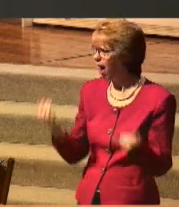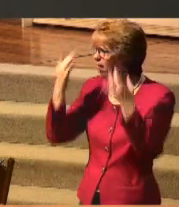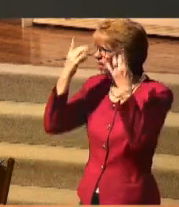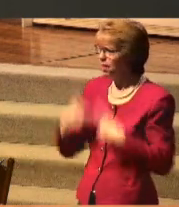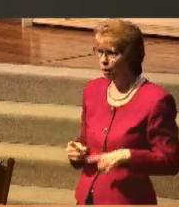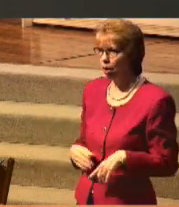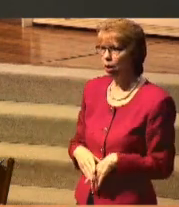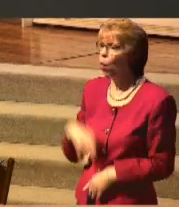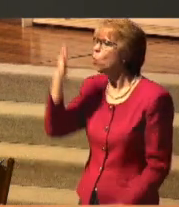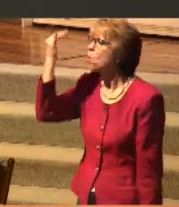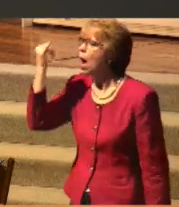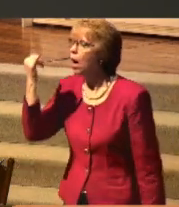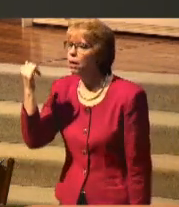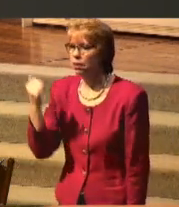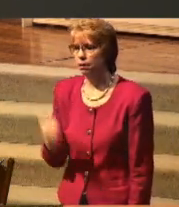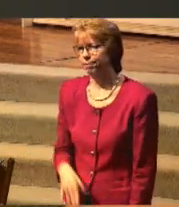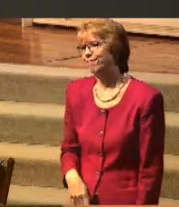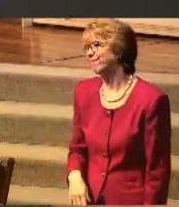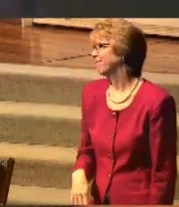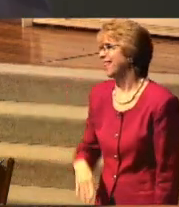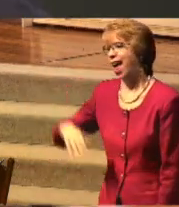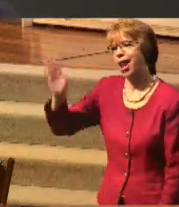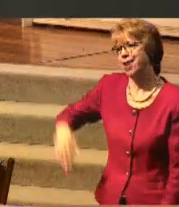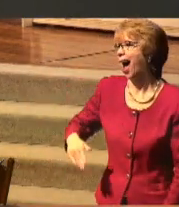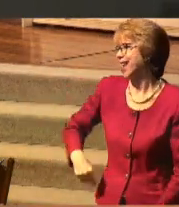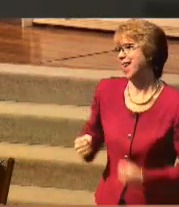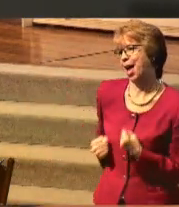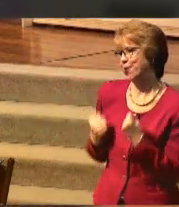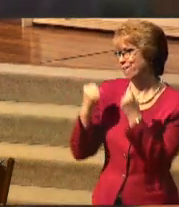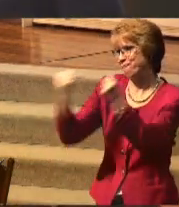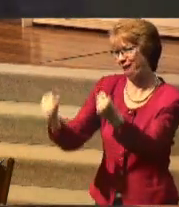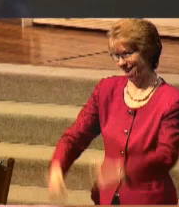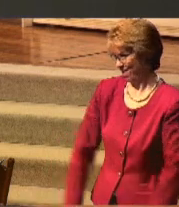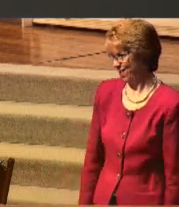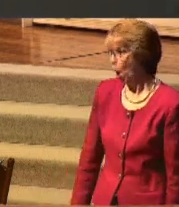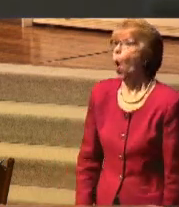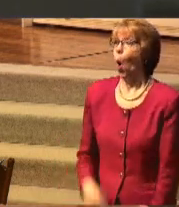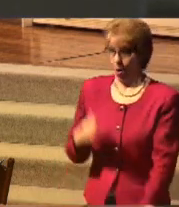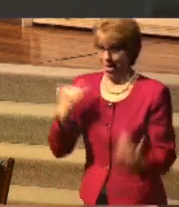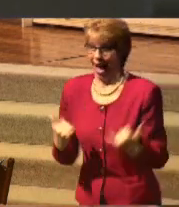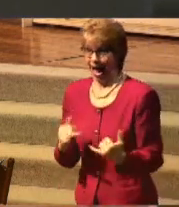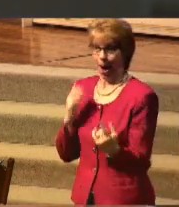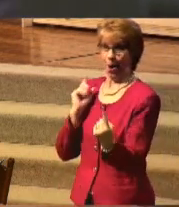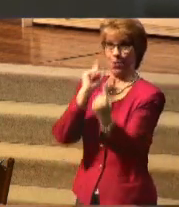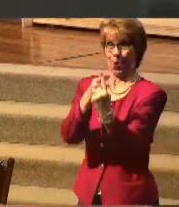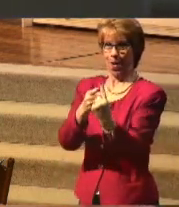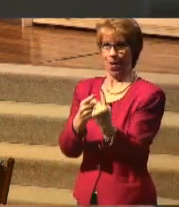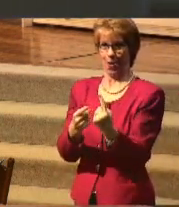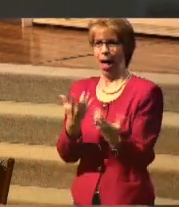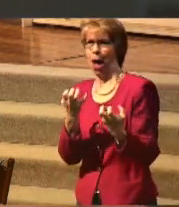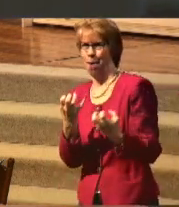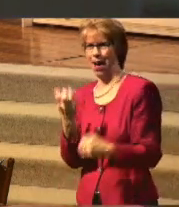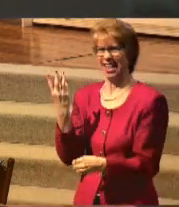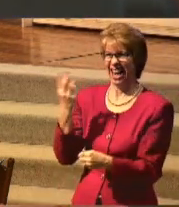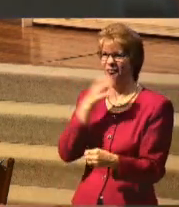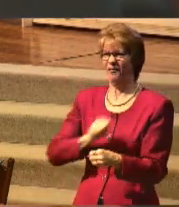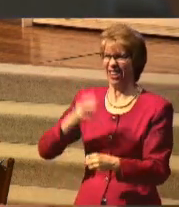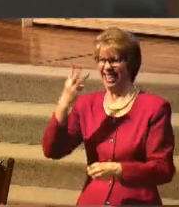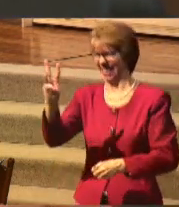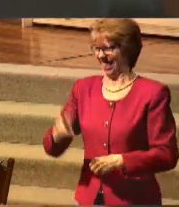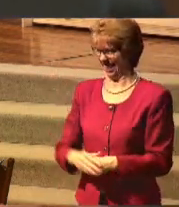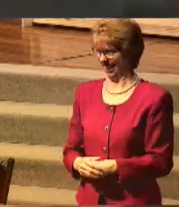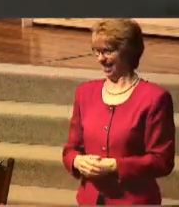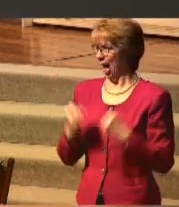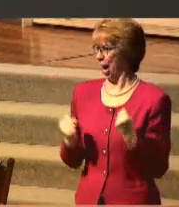that's because I'm not driving yet. So my goal is to be driving 16. I want to be 16. And then I